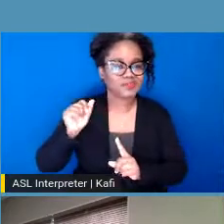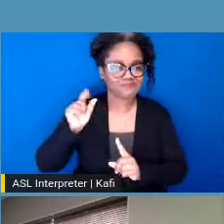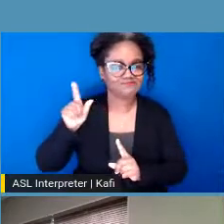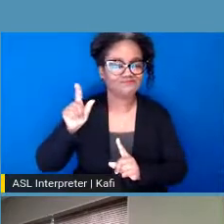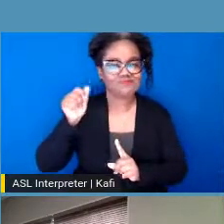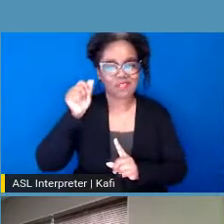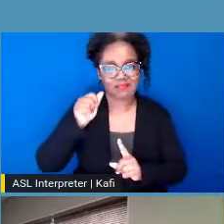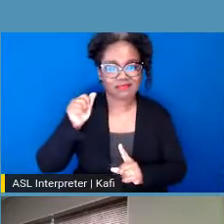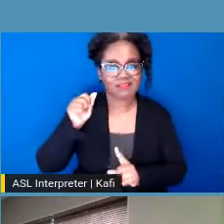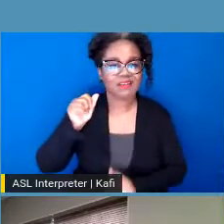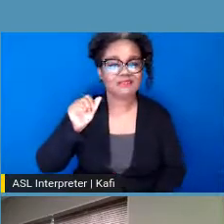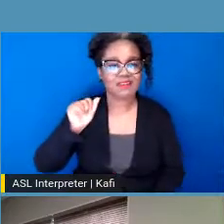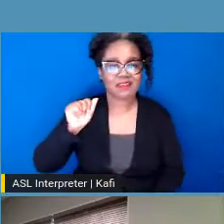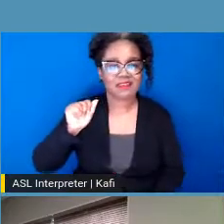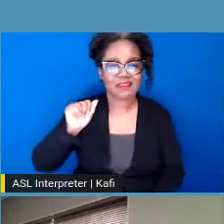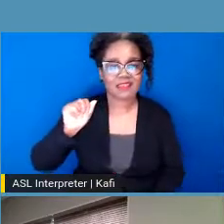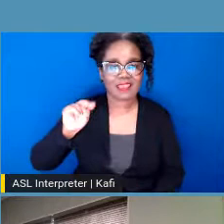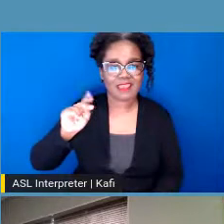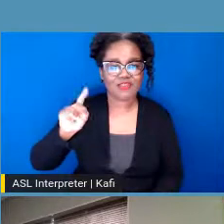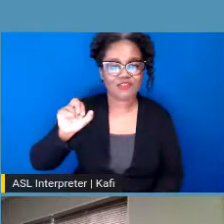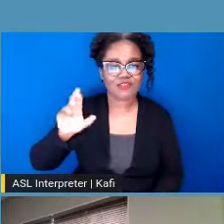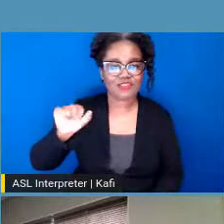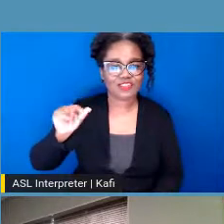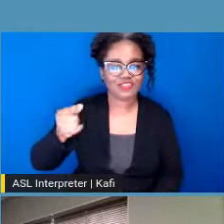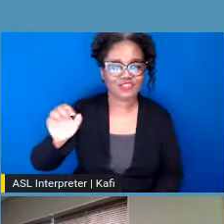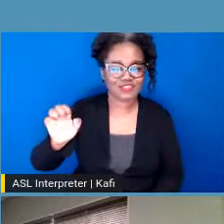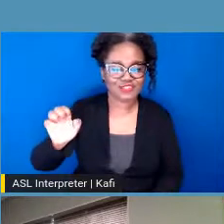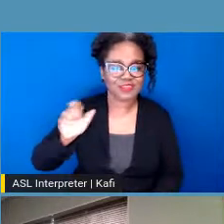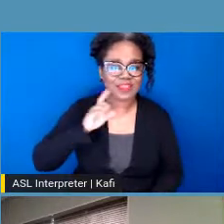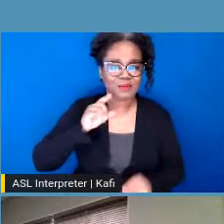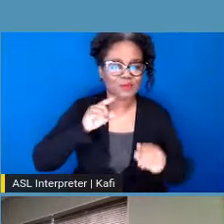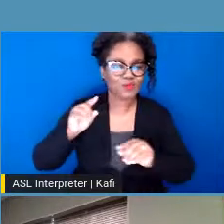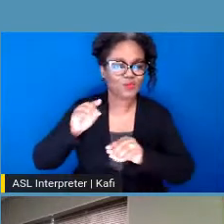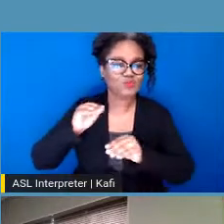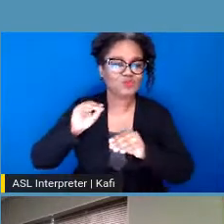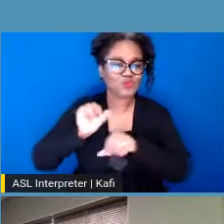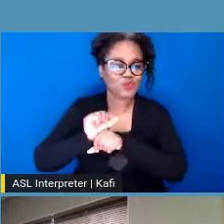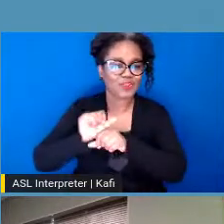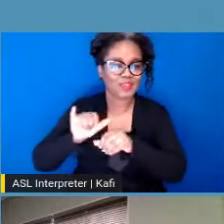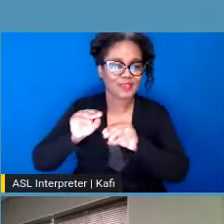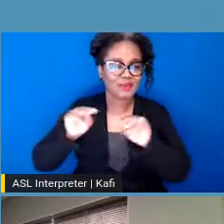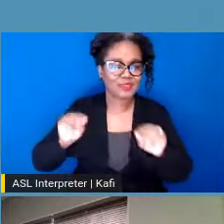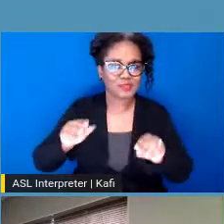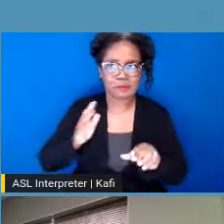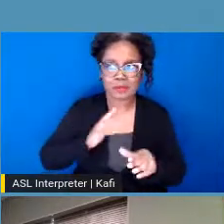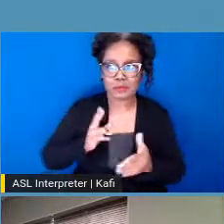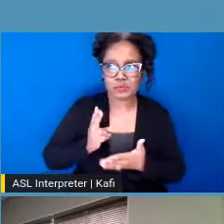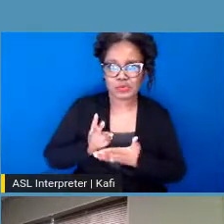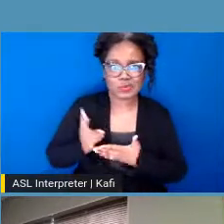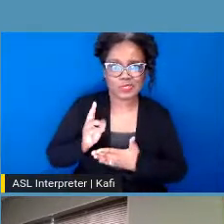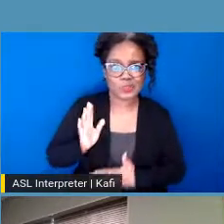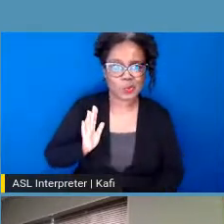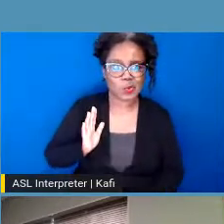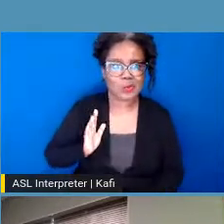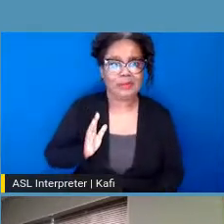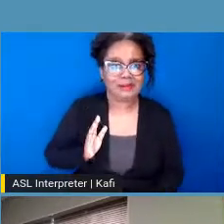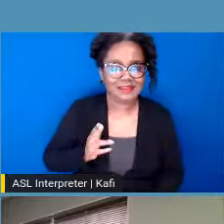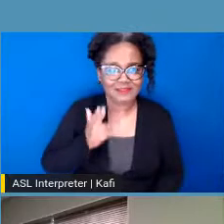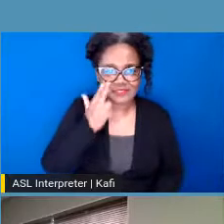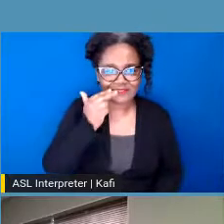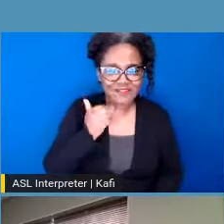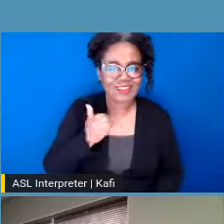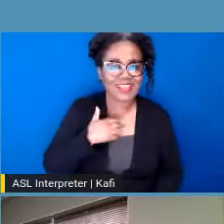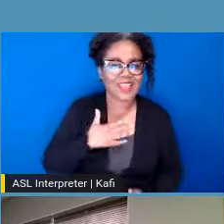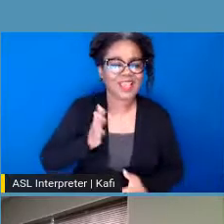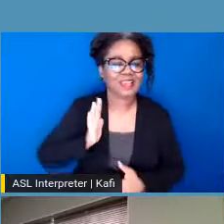Museum. And it's funny how life moves kind of fast. When I was reached out to speak with you all, I was working there, but I've